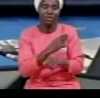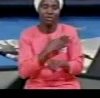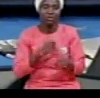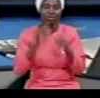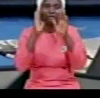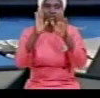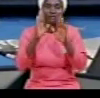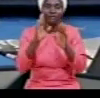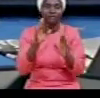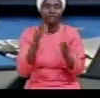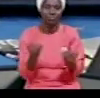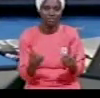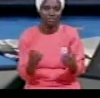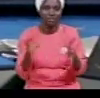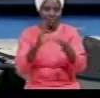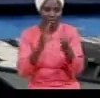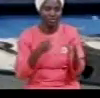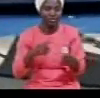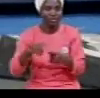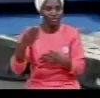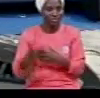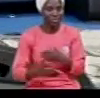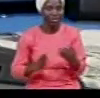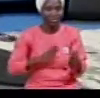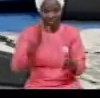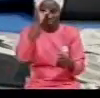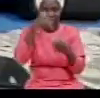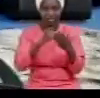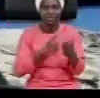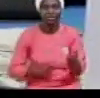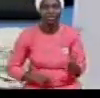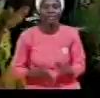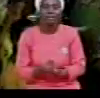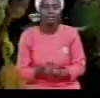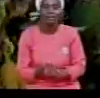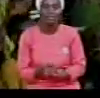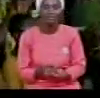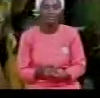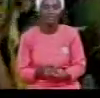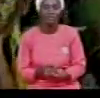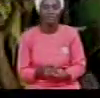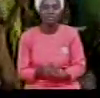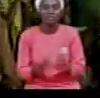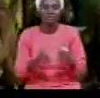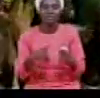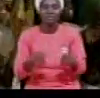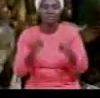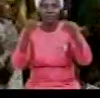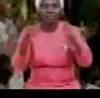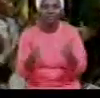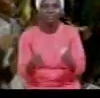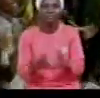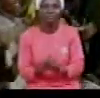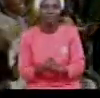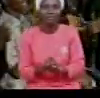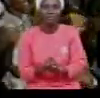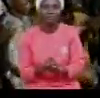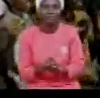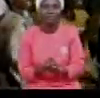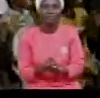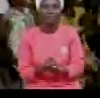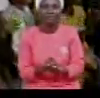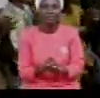Join me to welcome our Father in the Lord to the podium, our Pastor Dr.